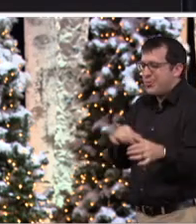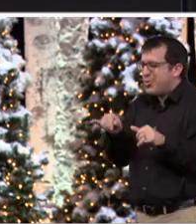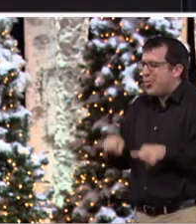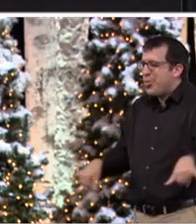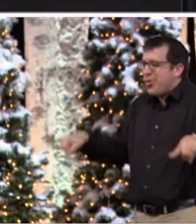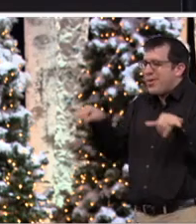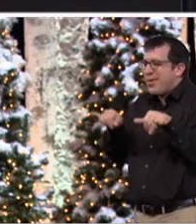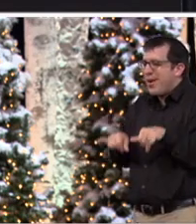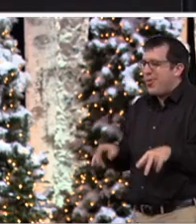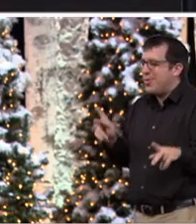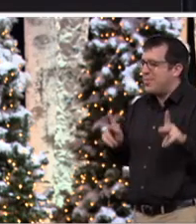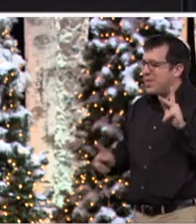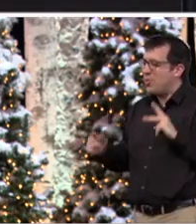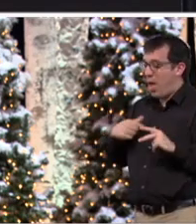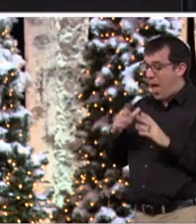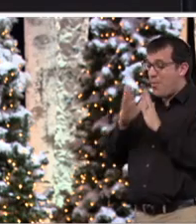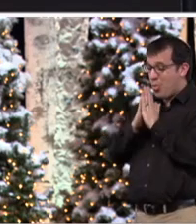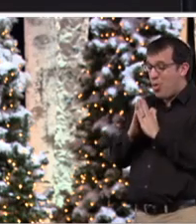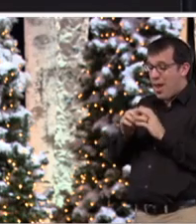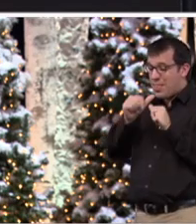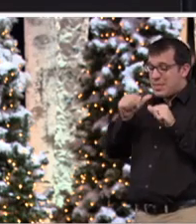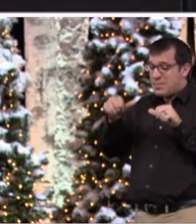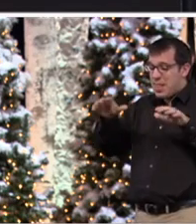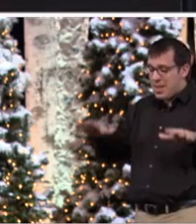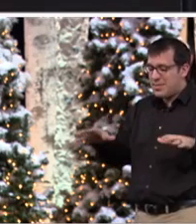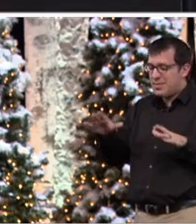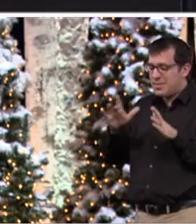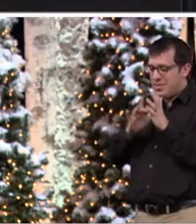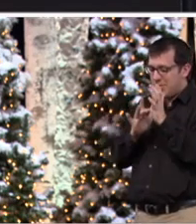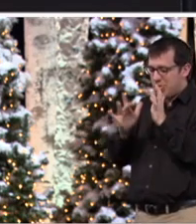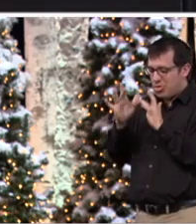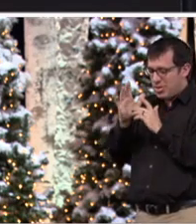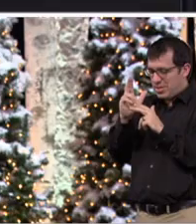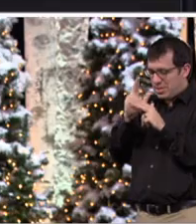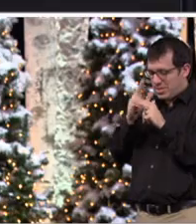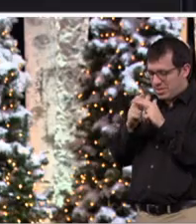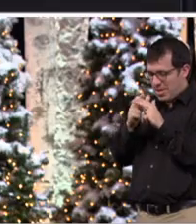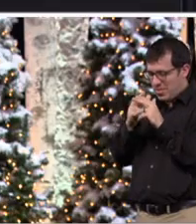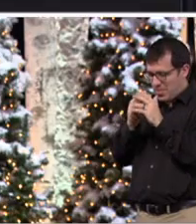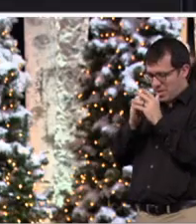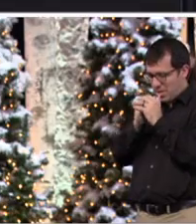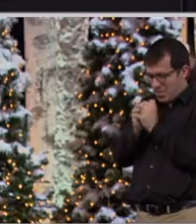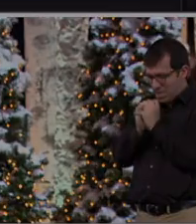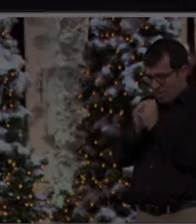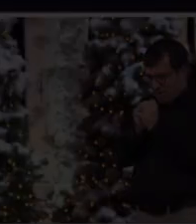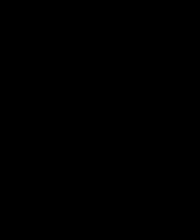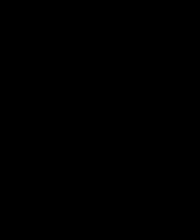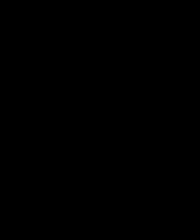I pray this blessing in Jesus' name. Amen.